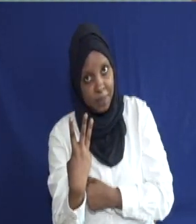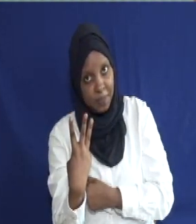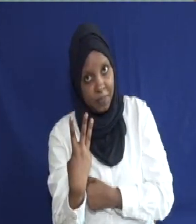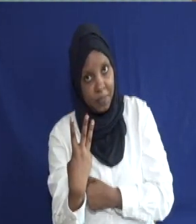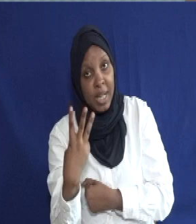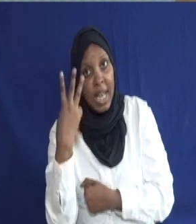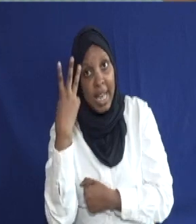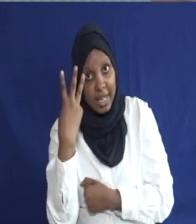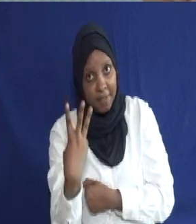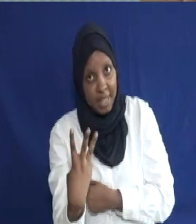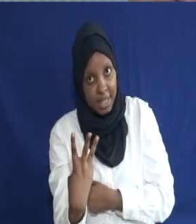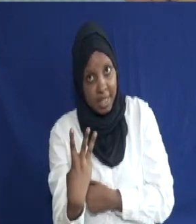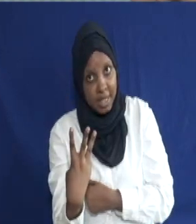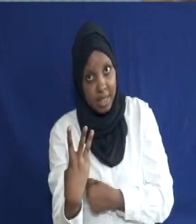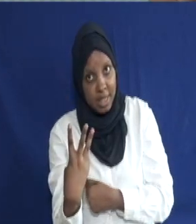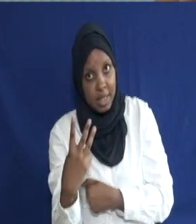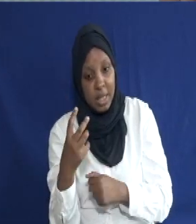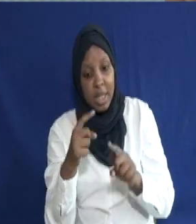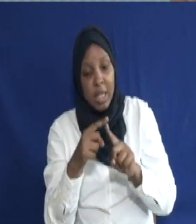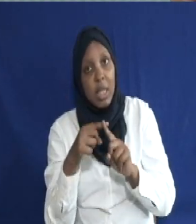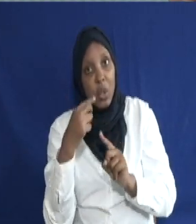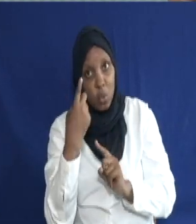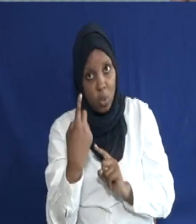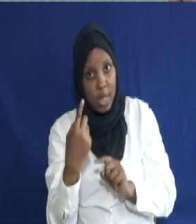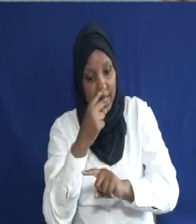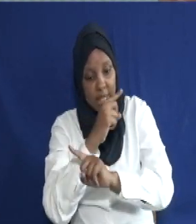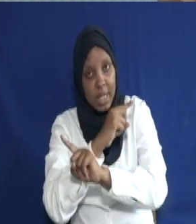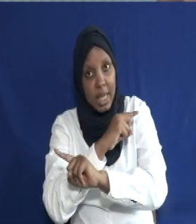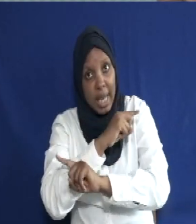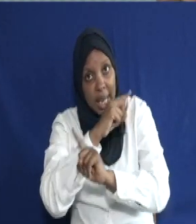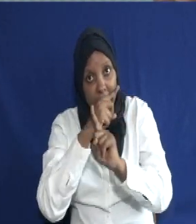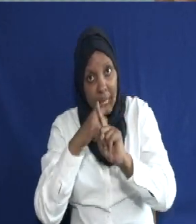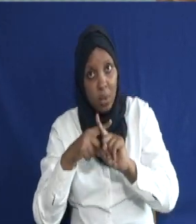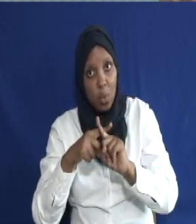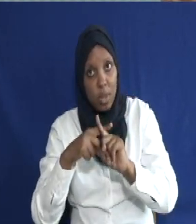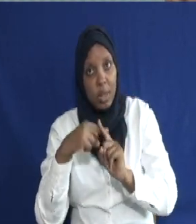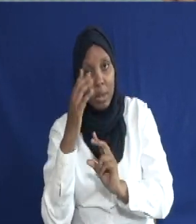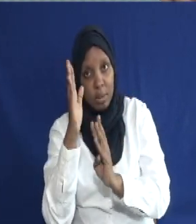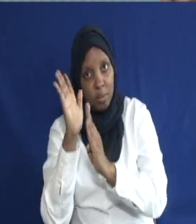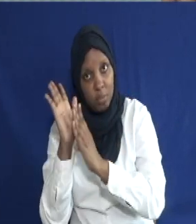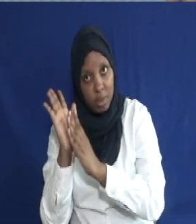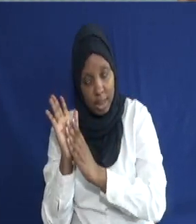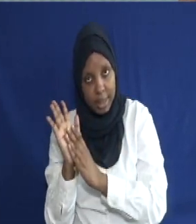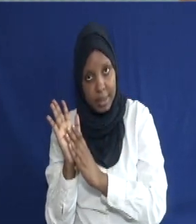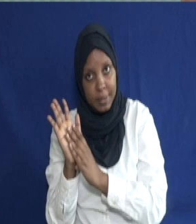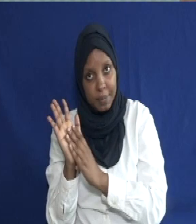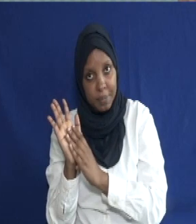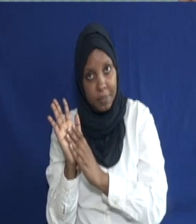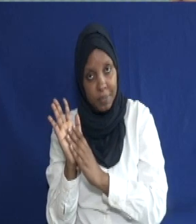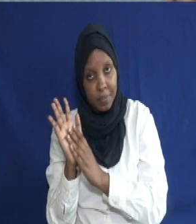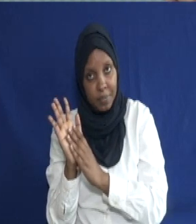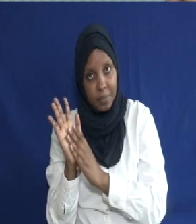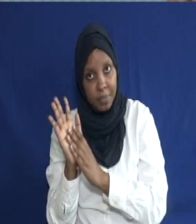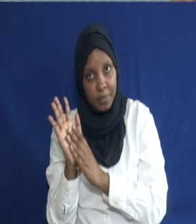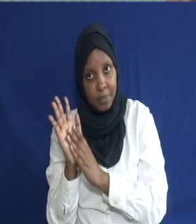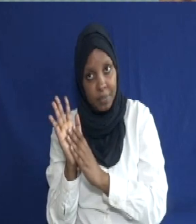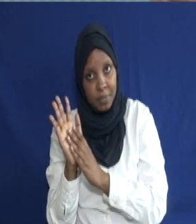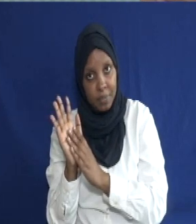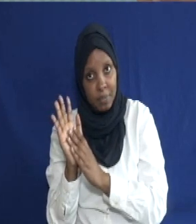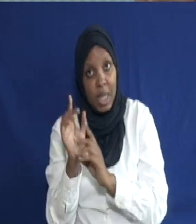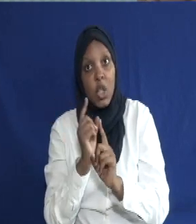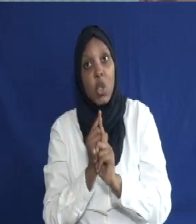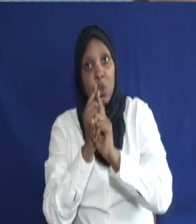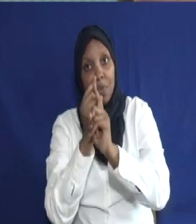is equal to 9, we want to find the value of x here. It means when we follow whole of this procedure, we see